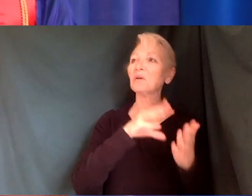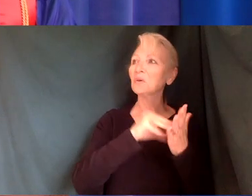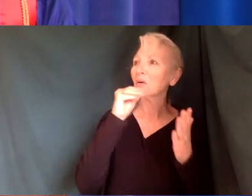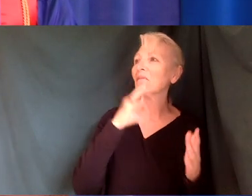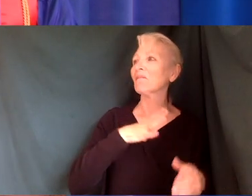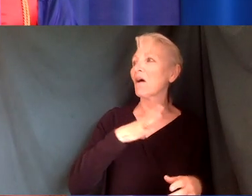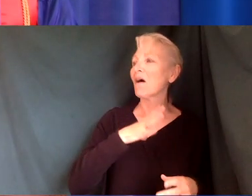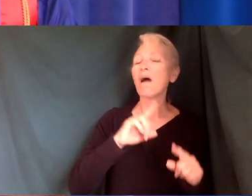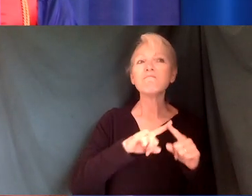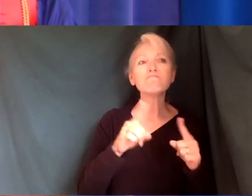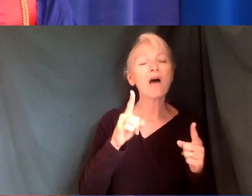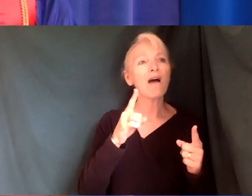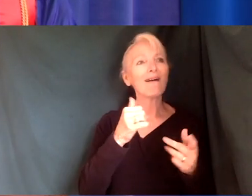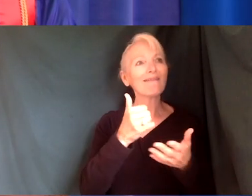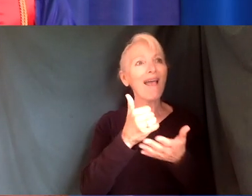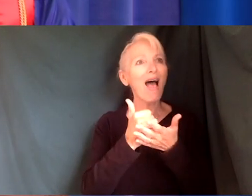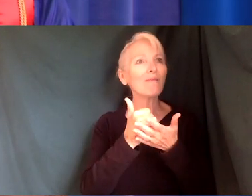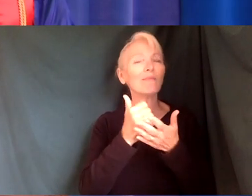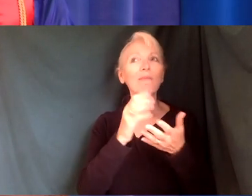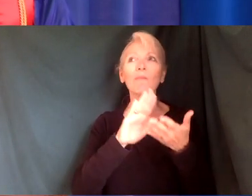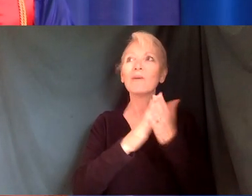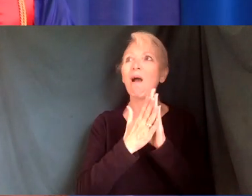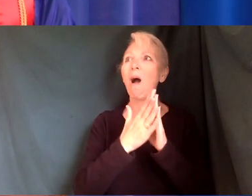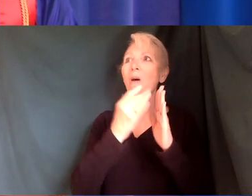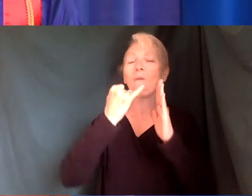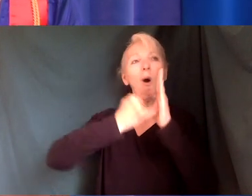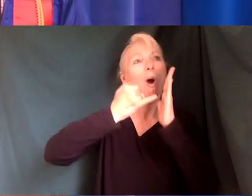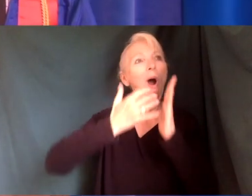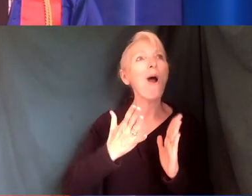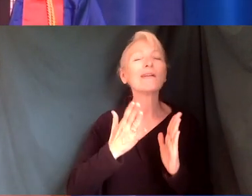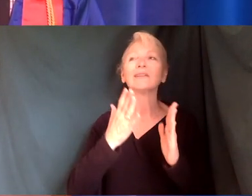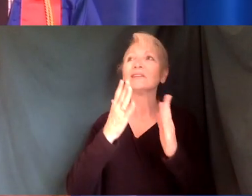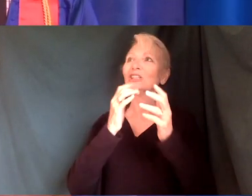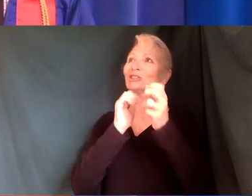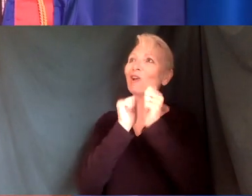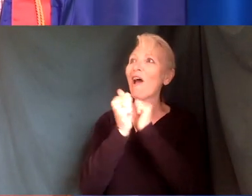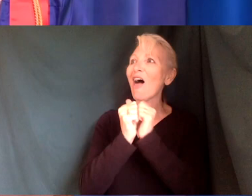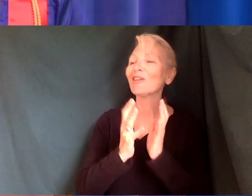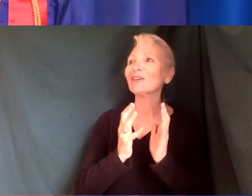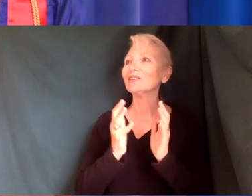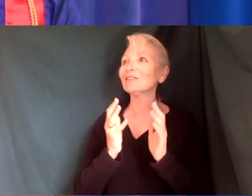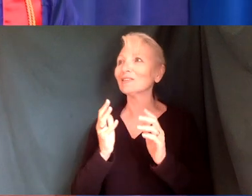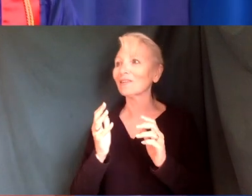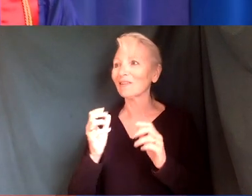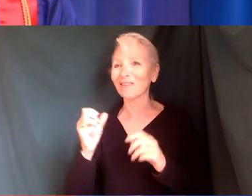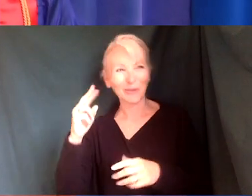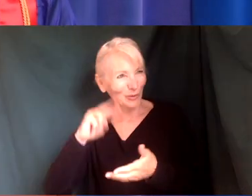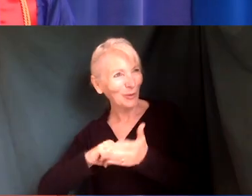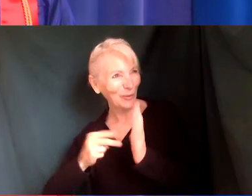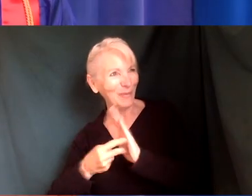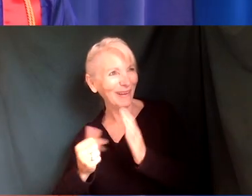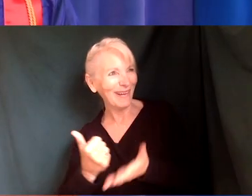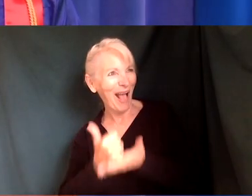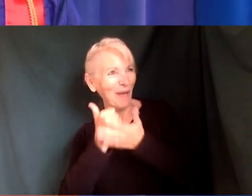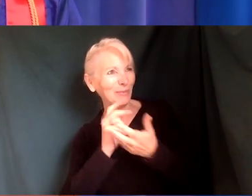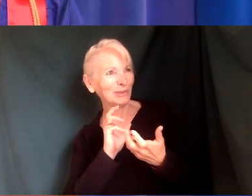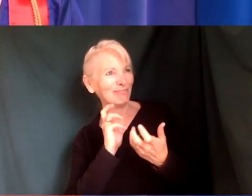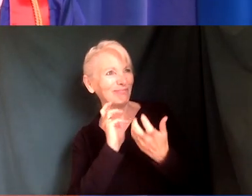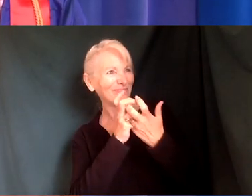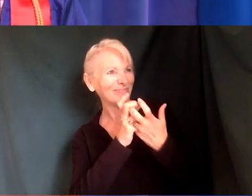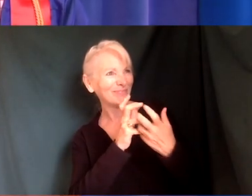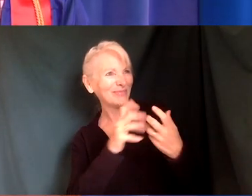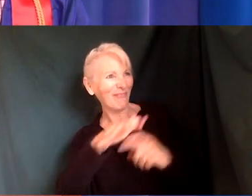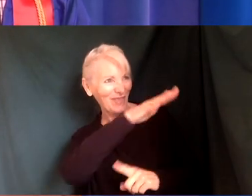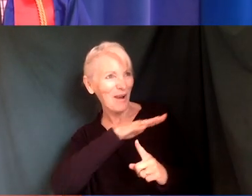artist, athlete, musician, or changemaker comes naturally. Is this where the chameleon effect comes in? Yeah, exactly. For